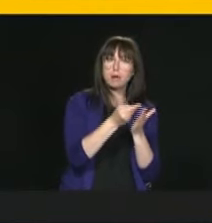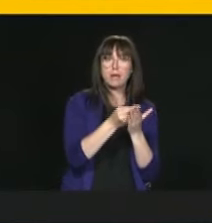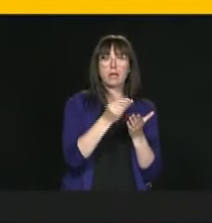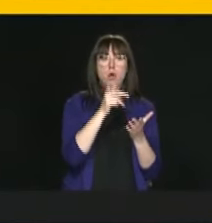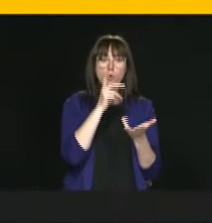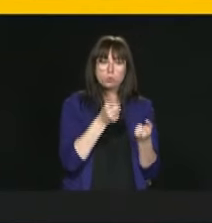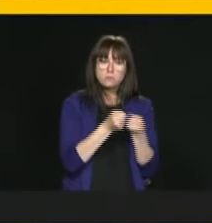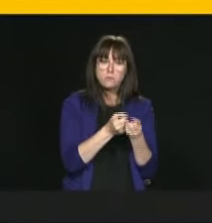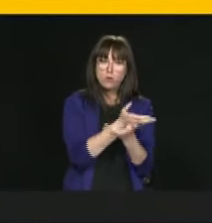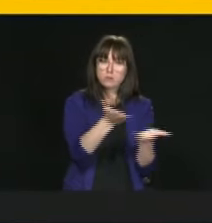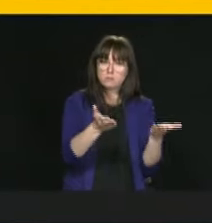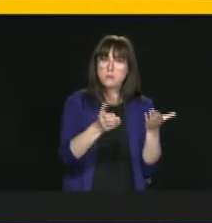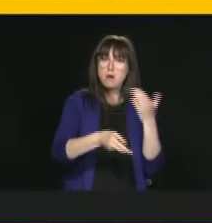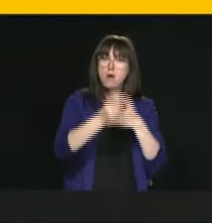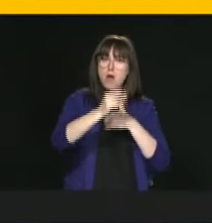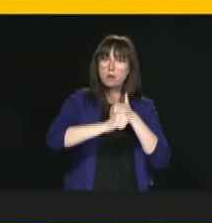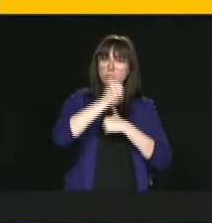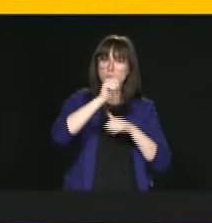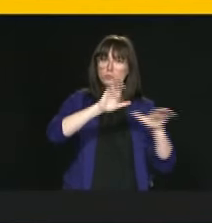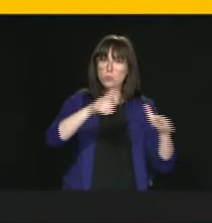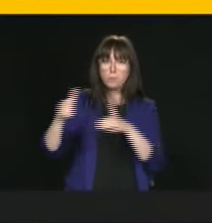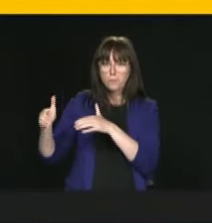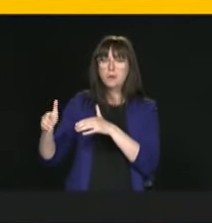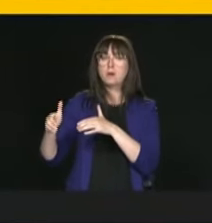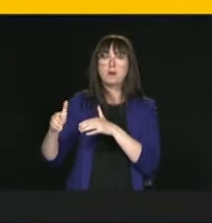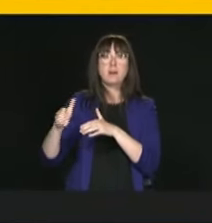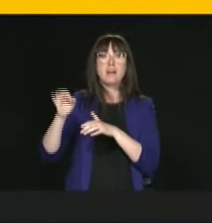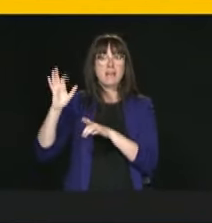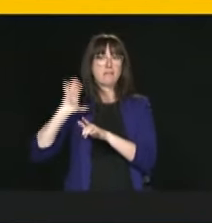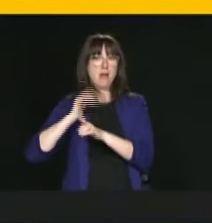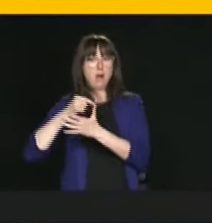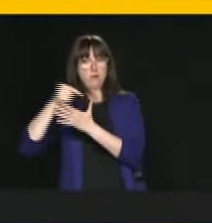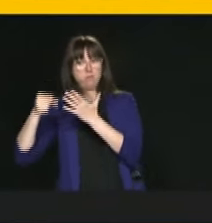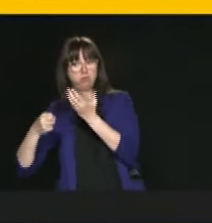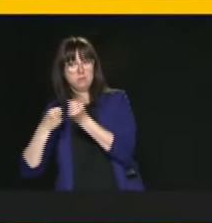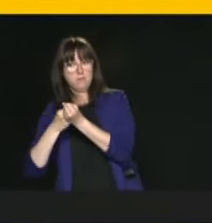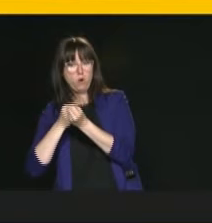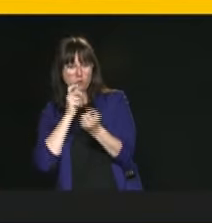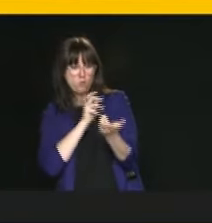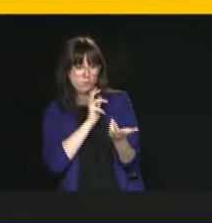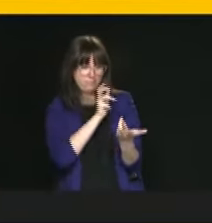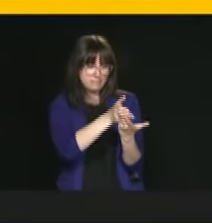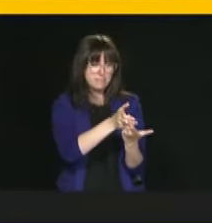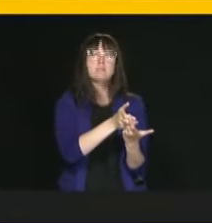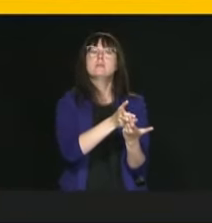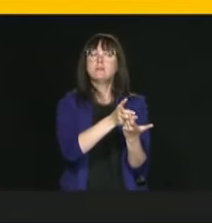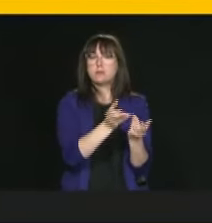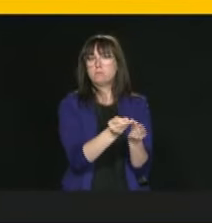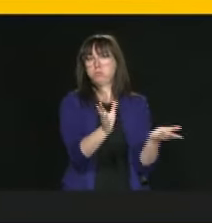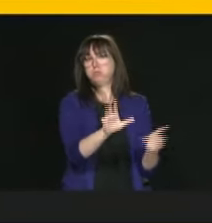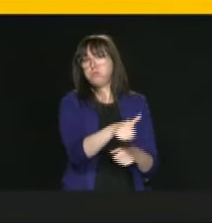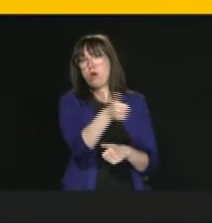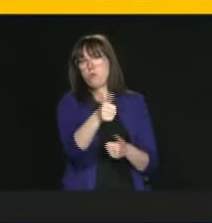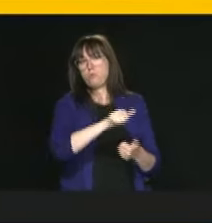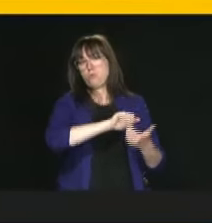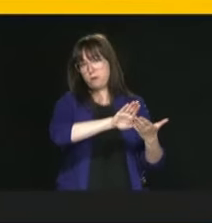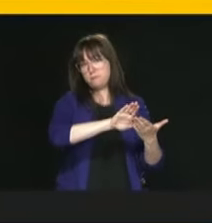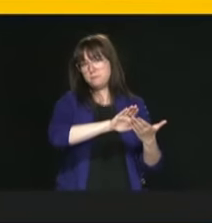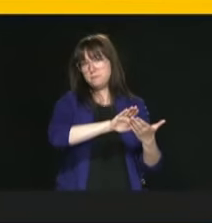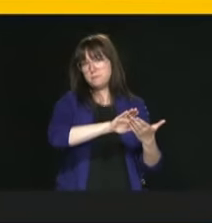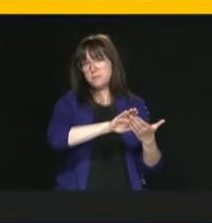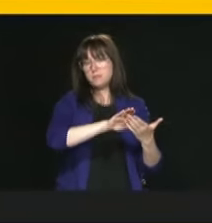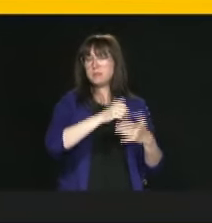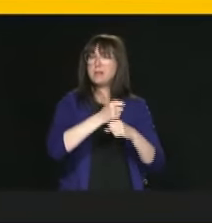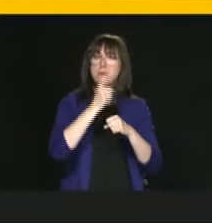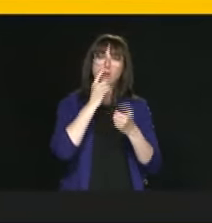supporting our most vulnerable in cases where the direct support we're offering can't reach people. We will continue to work to make sure that all